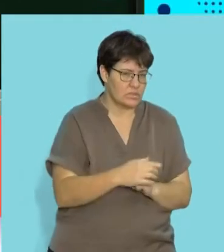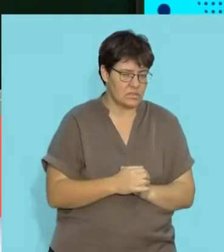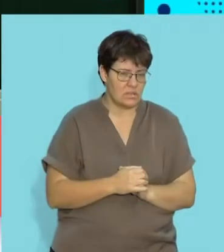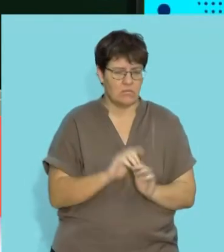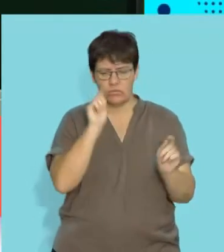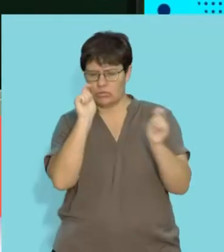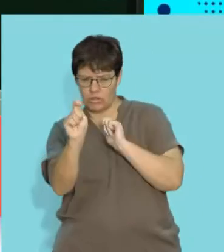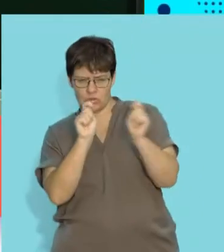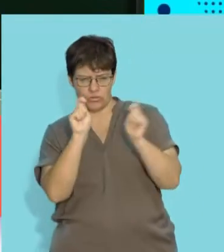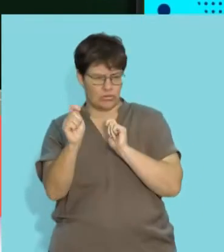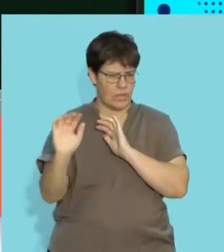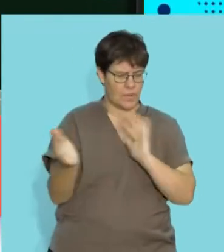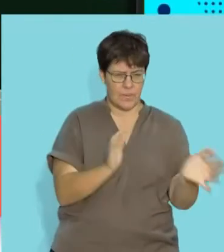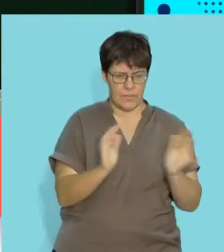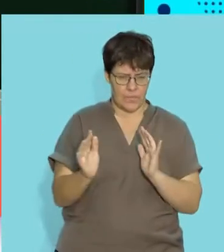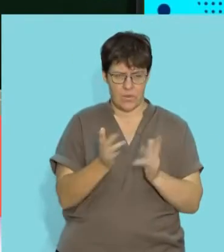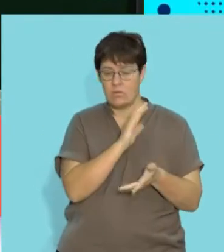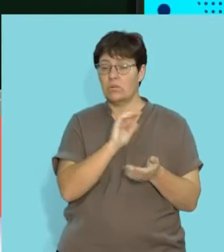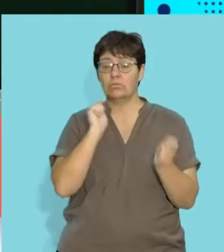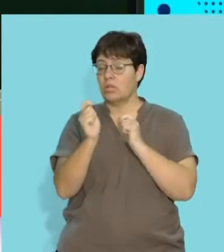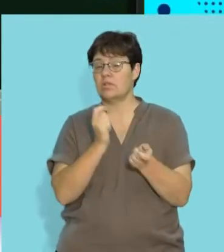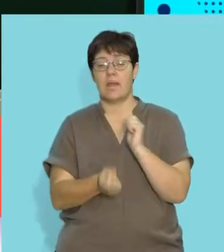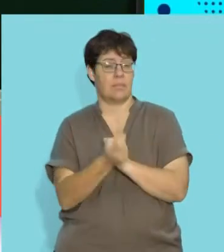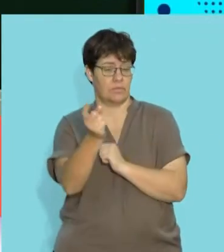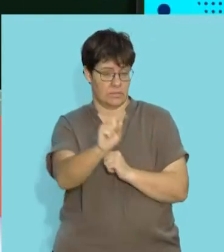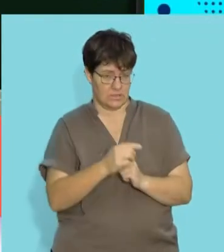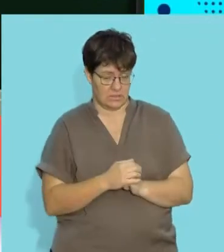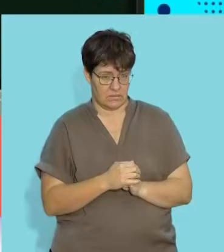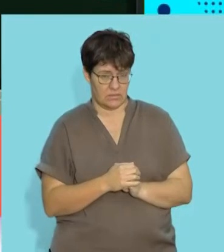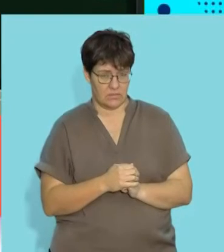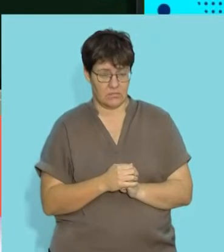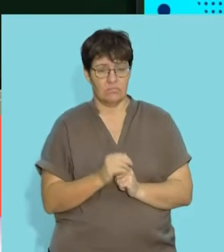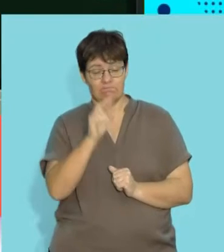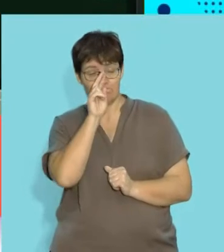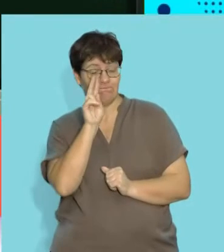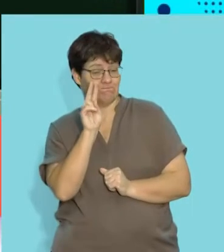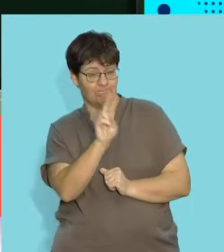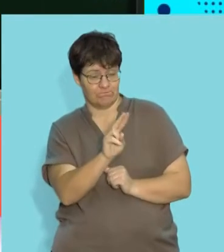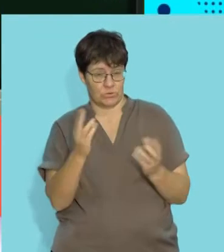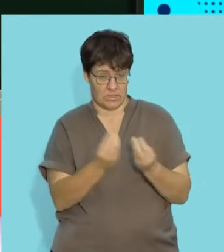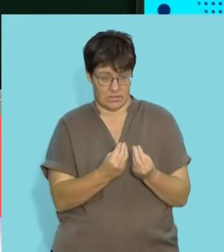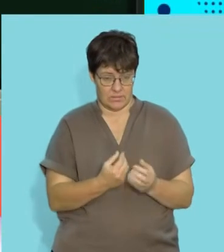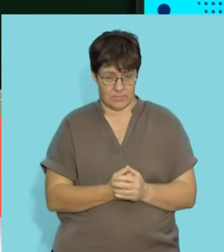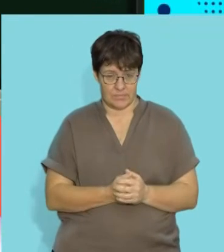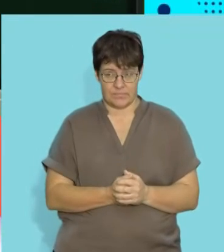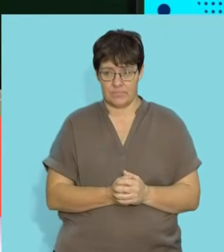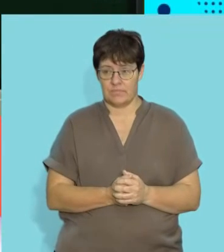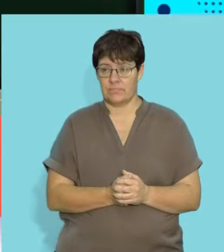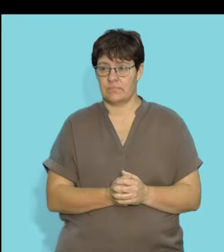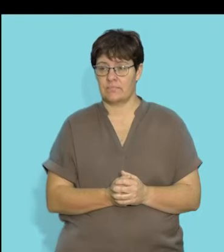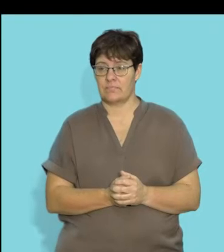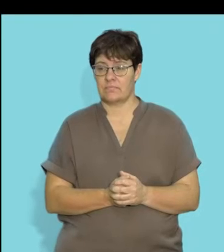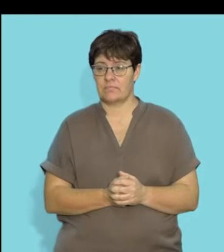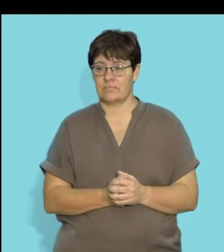how do we change it, and when we change it, what happens, right? So let's just look at that together.